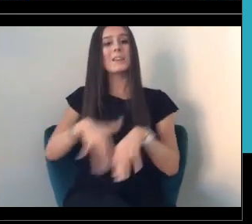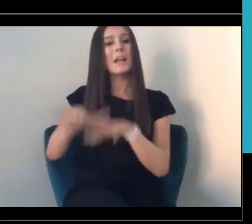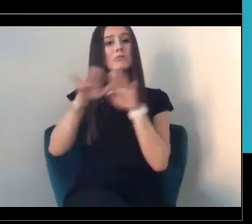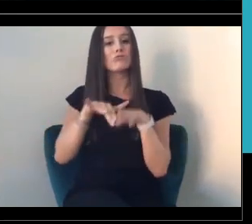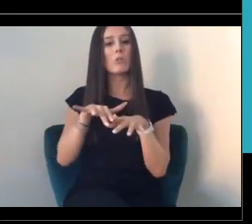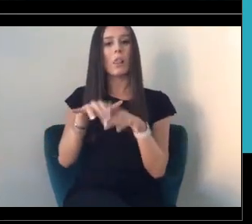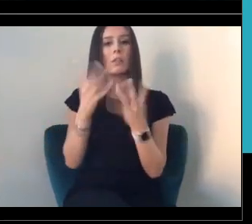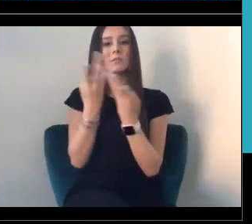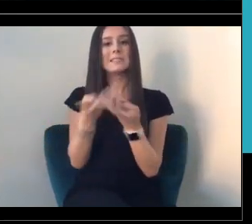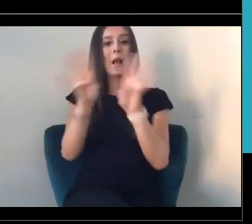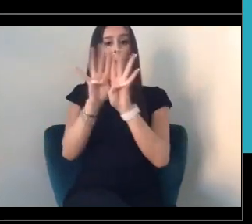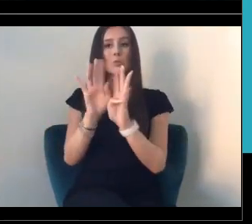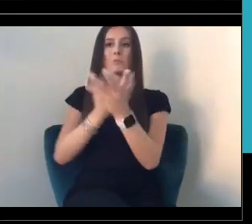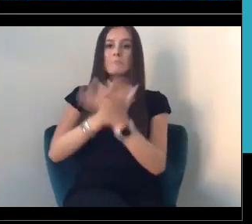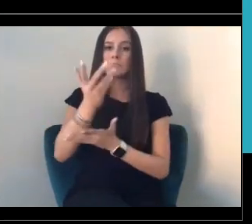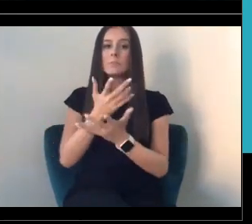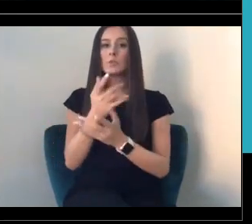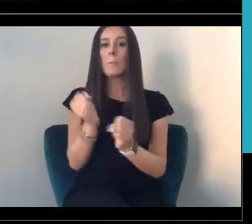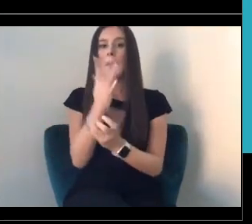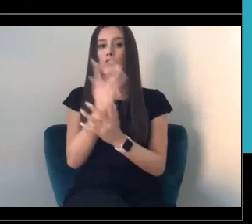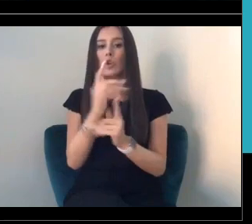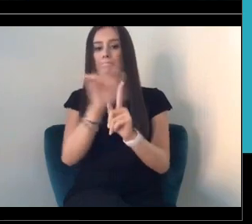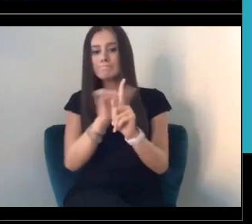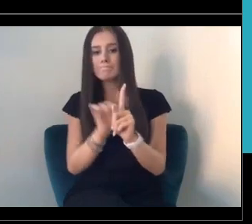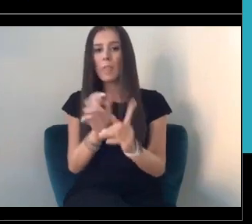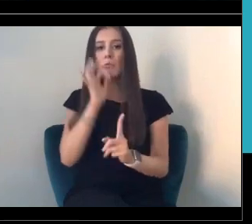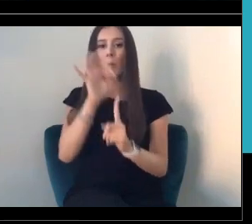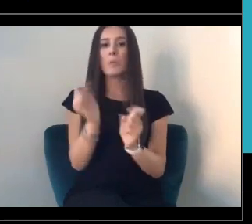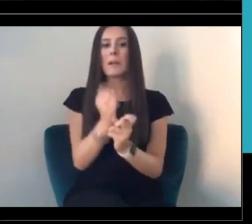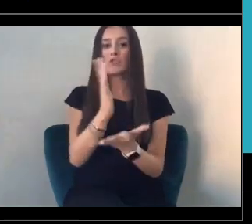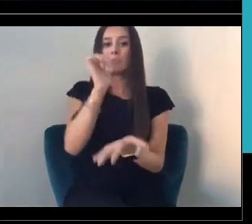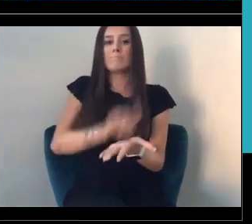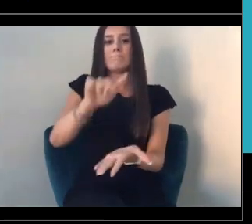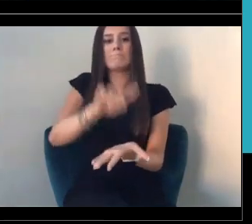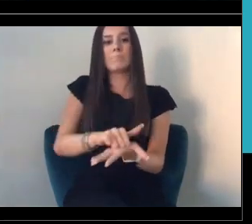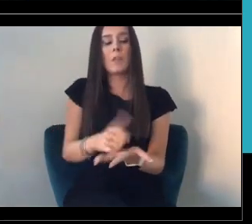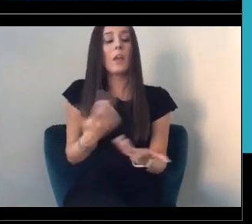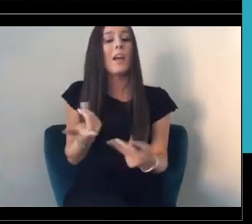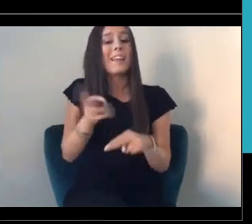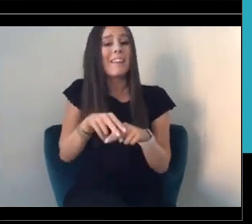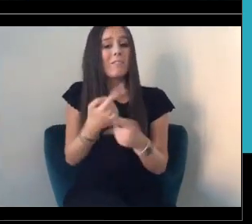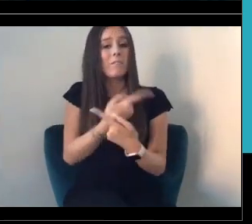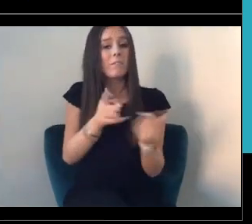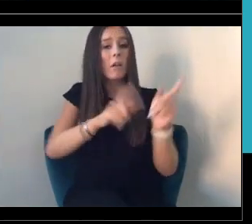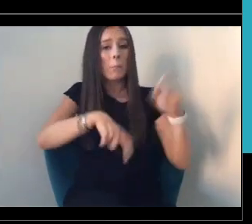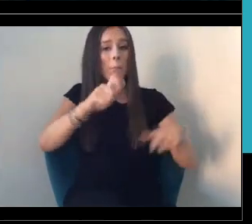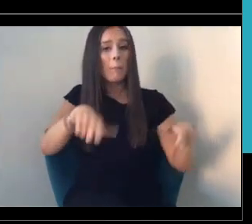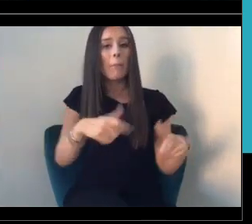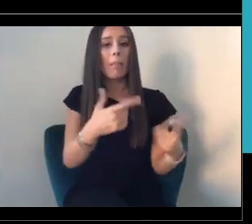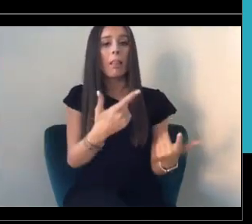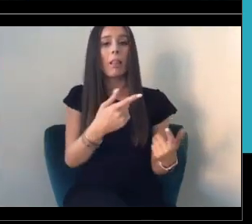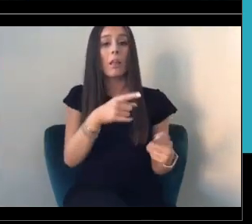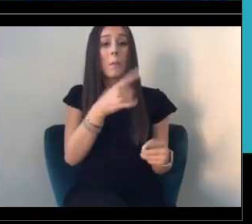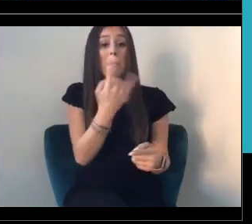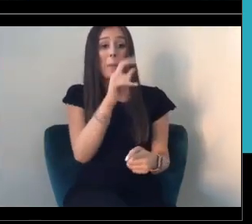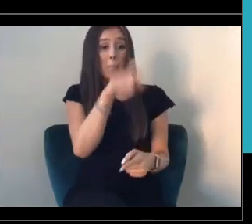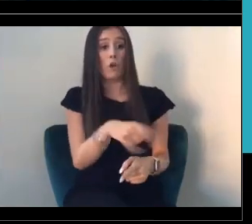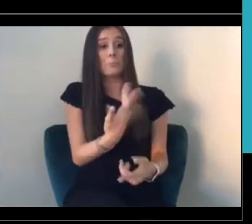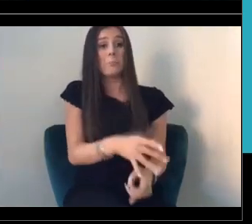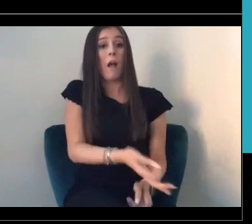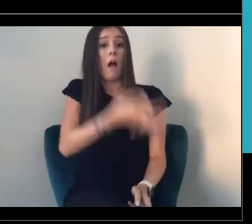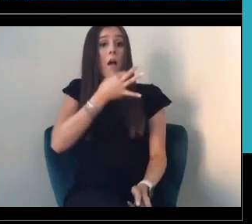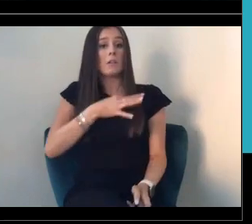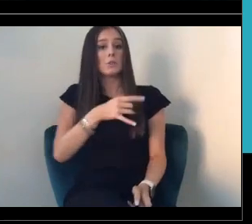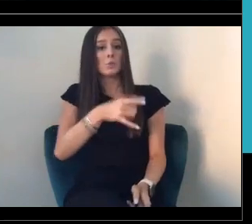to refine our proposals. And if anybody, perhaps the person asking that question, needs any